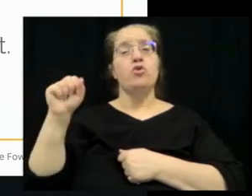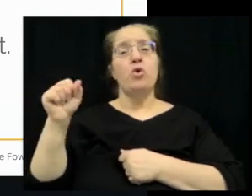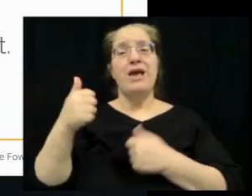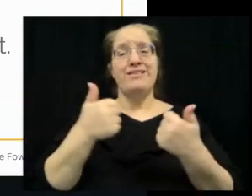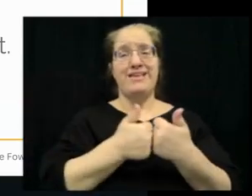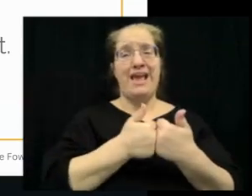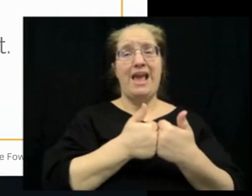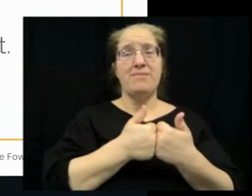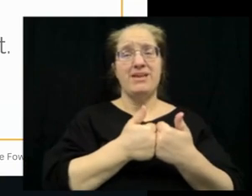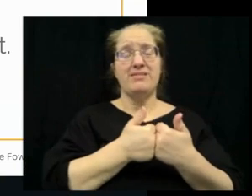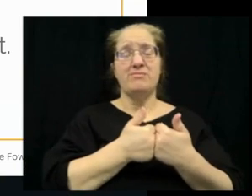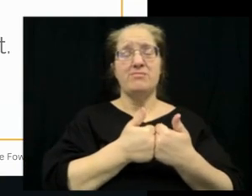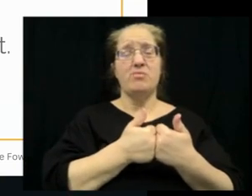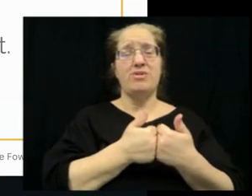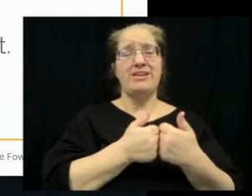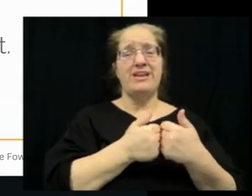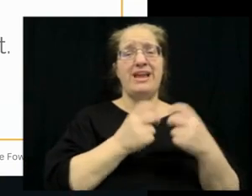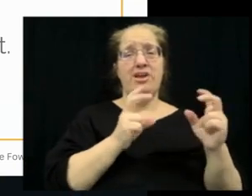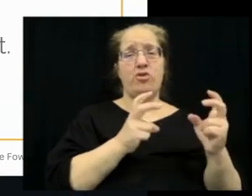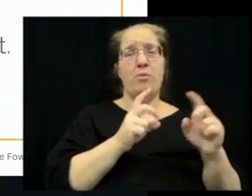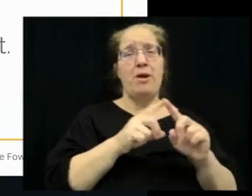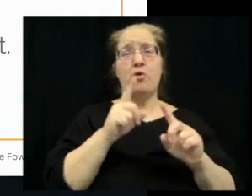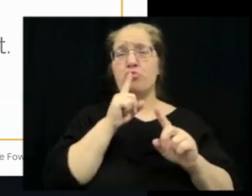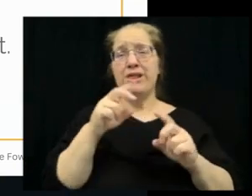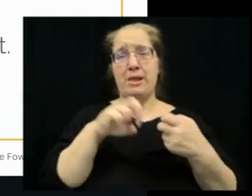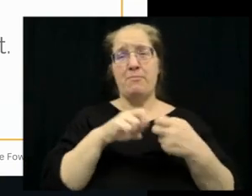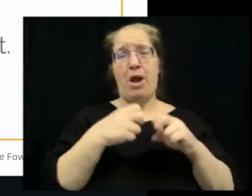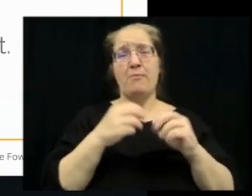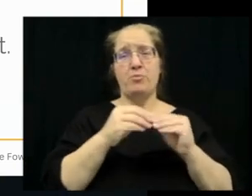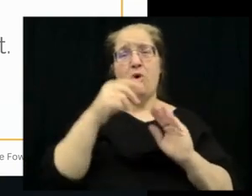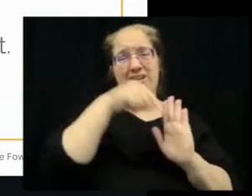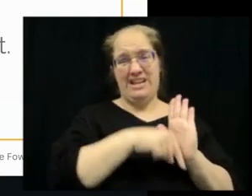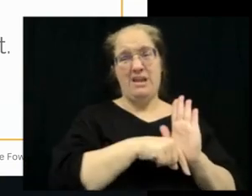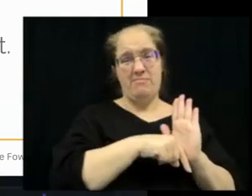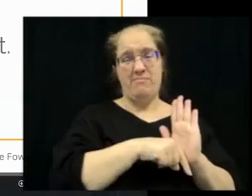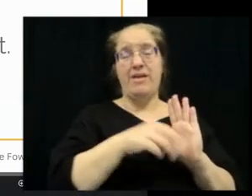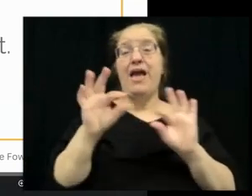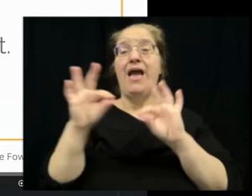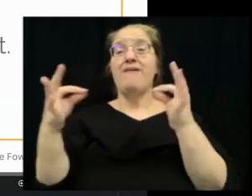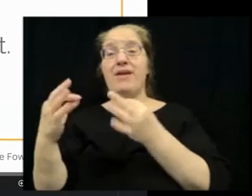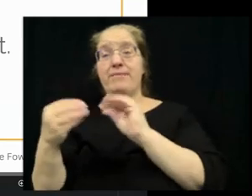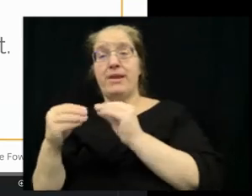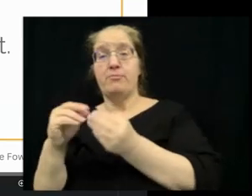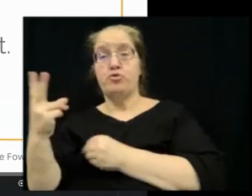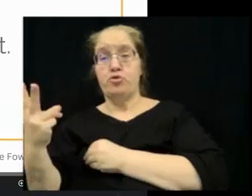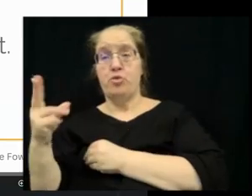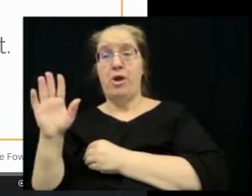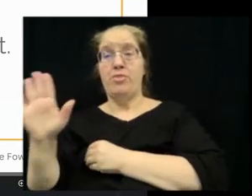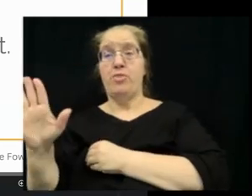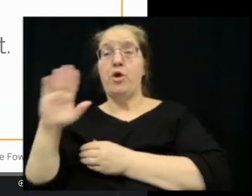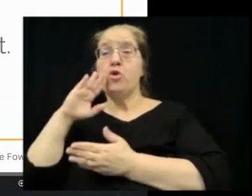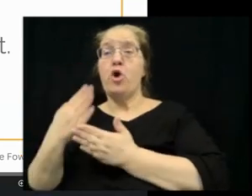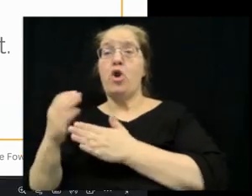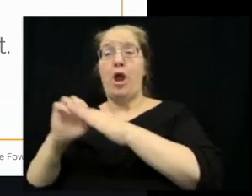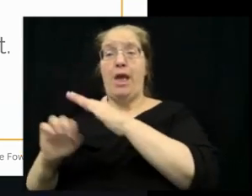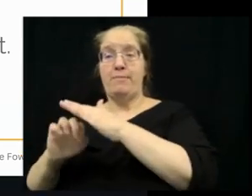with something much more intense. In family number two, they had an elementary school age